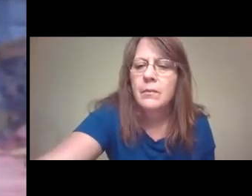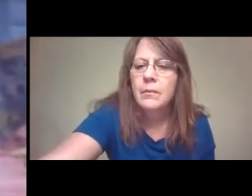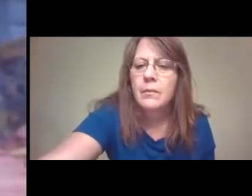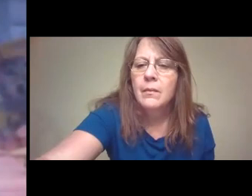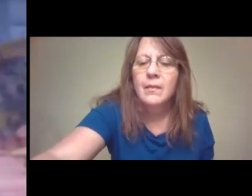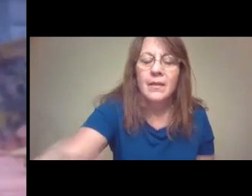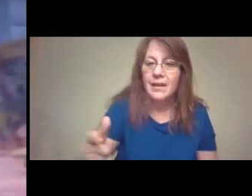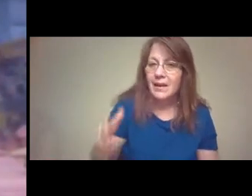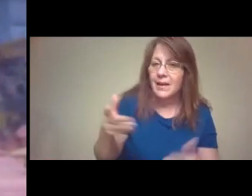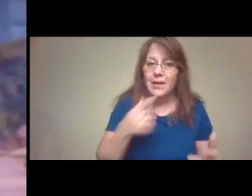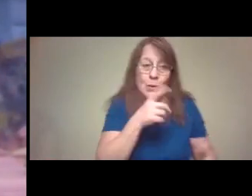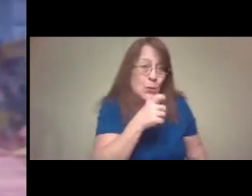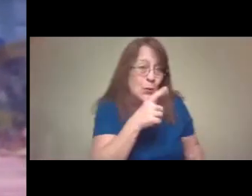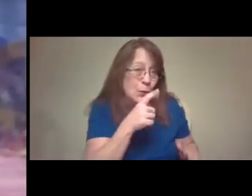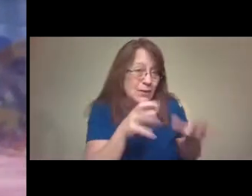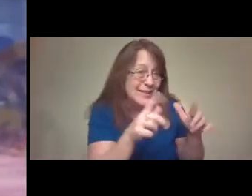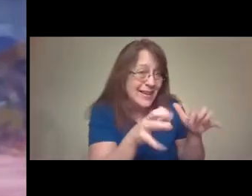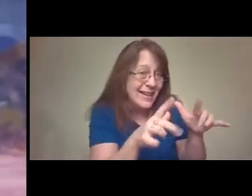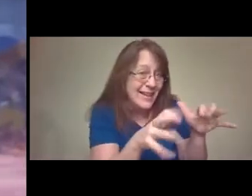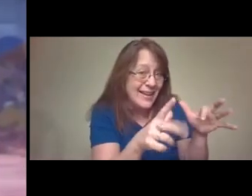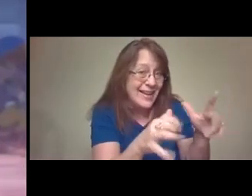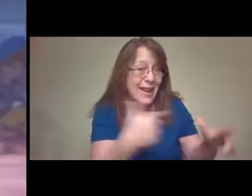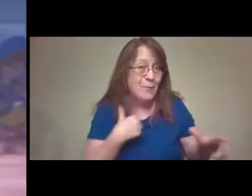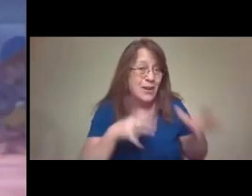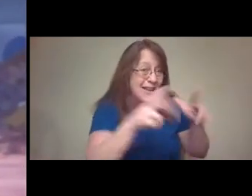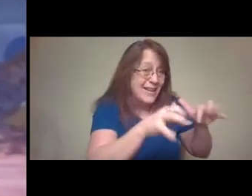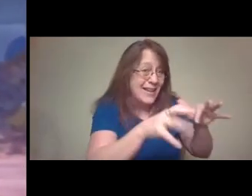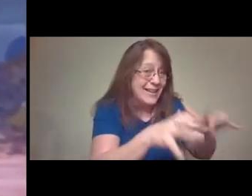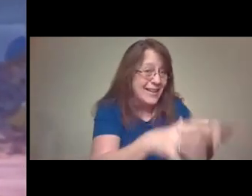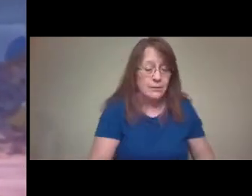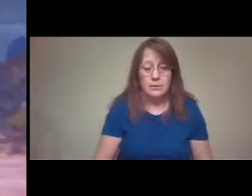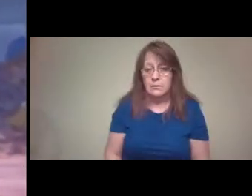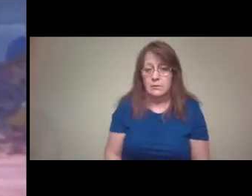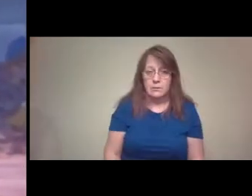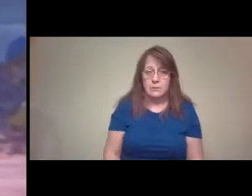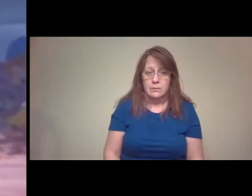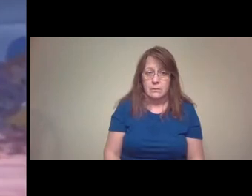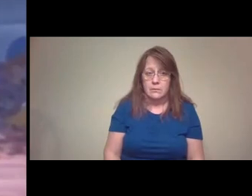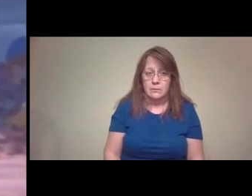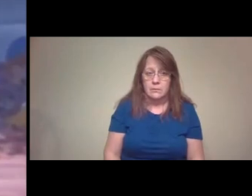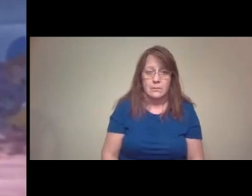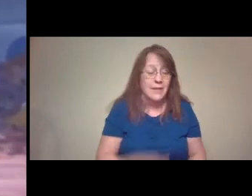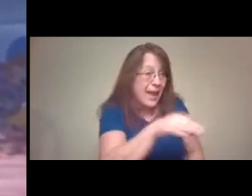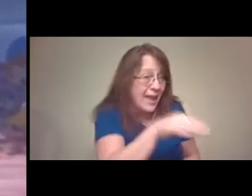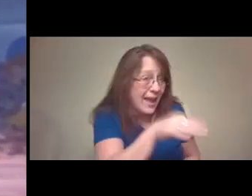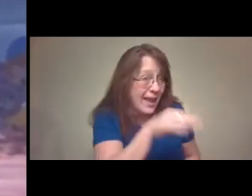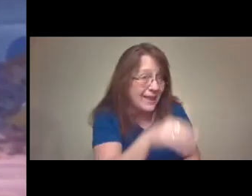Hey, who's ticklish, huh? Here comes the tickle monster. Hey, Bing Bong, look at